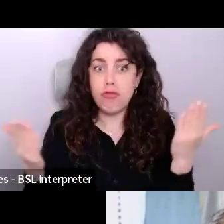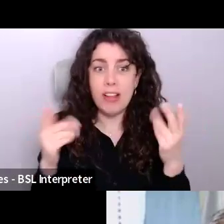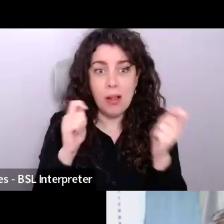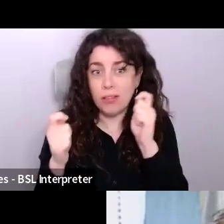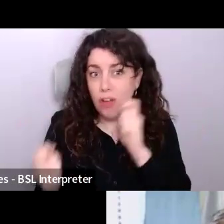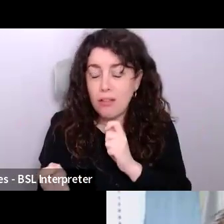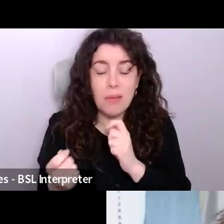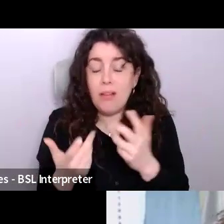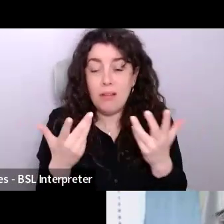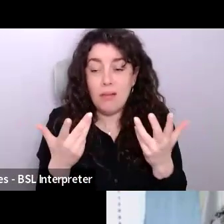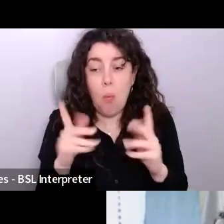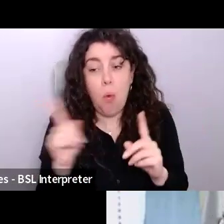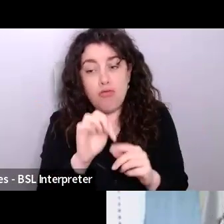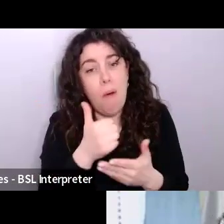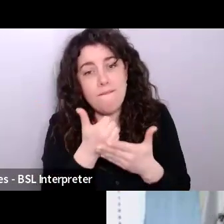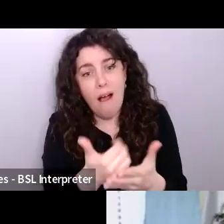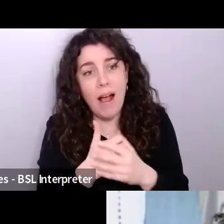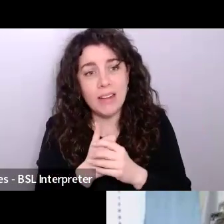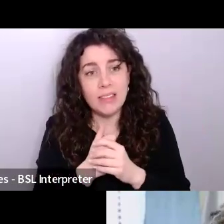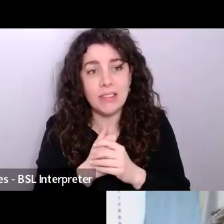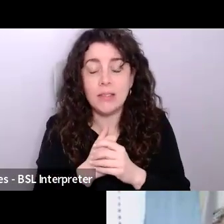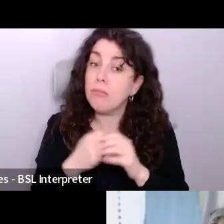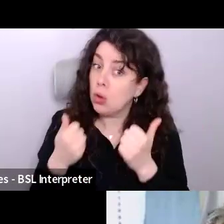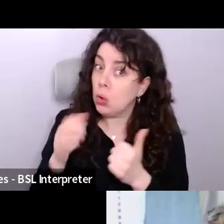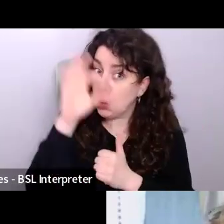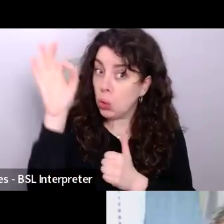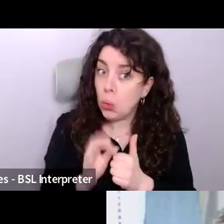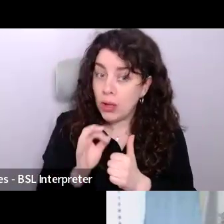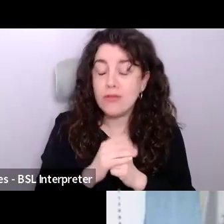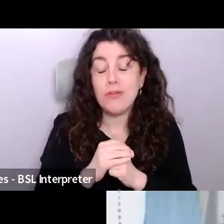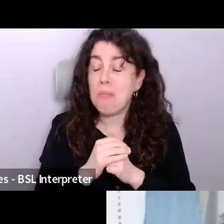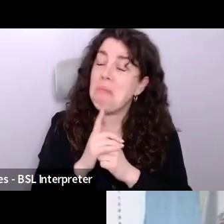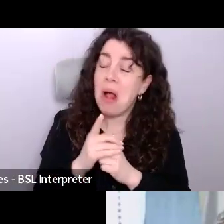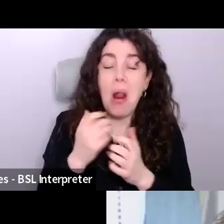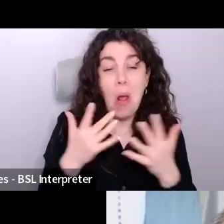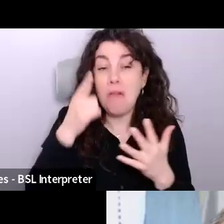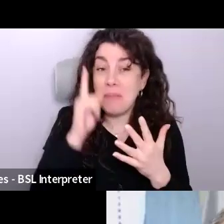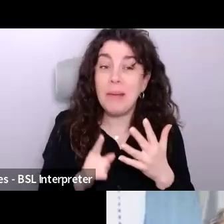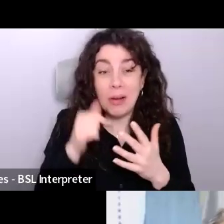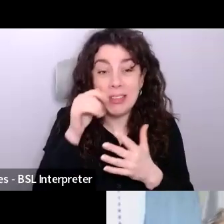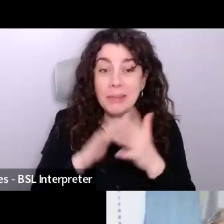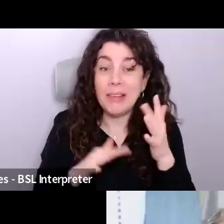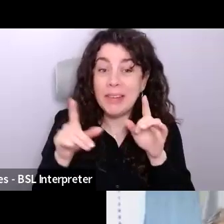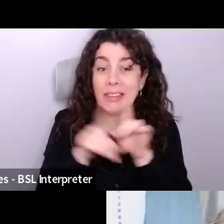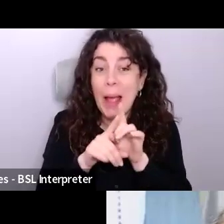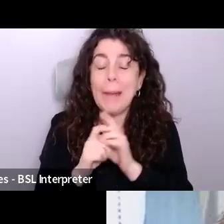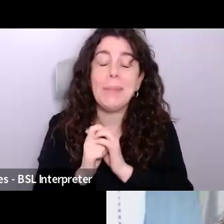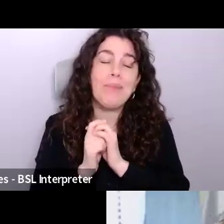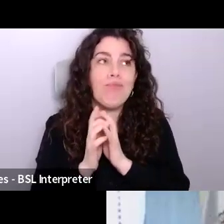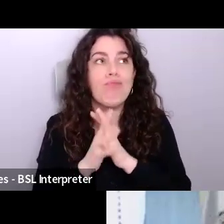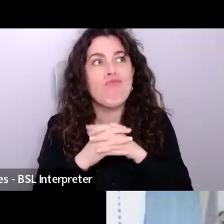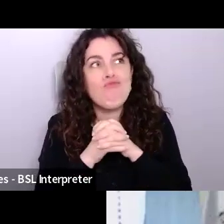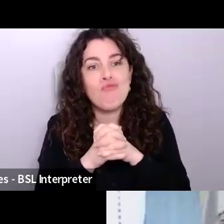that. Mm-hmm. Yeah, that's a very good question, really relatable, and something a lot of us face. I had